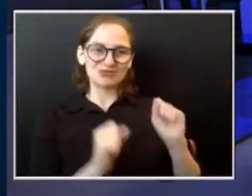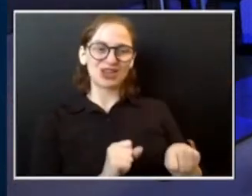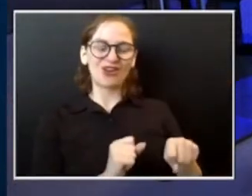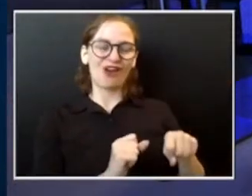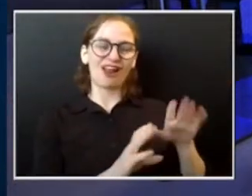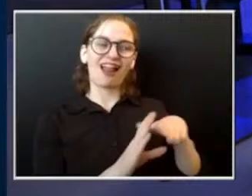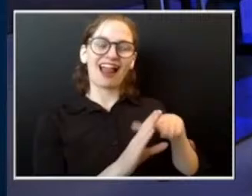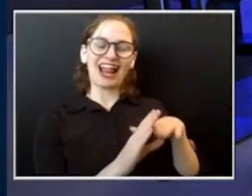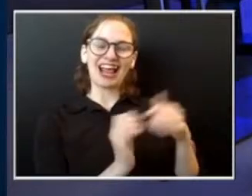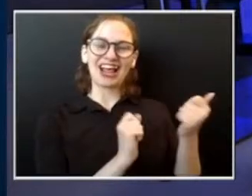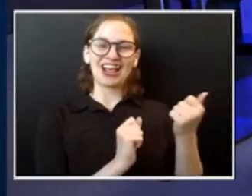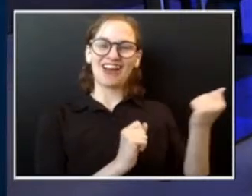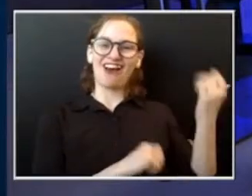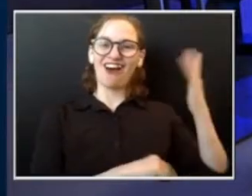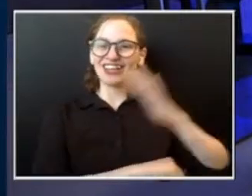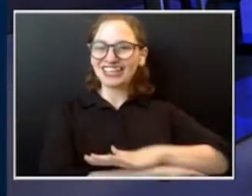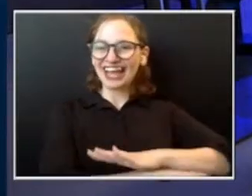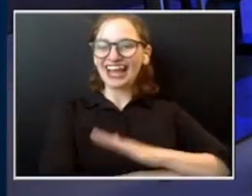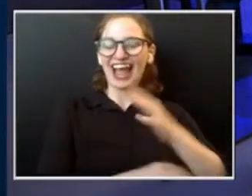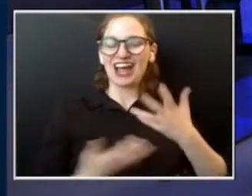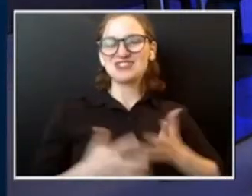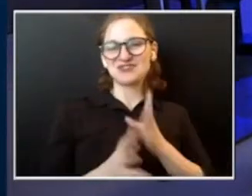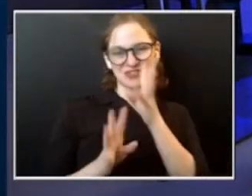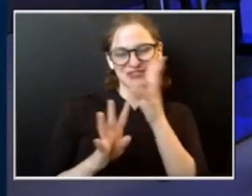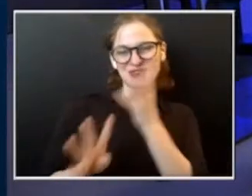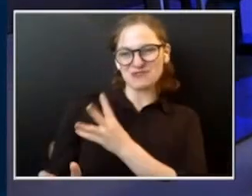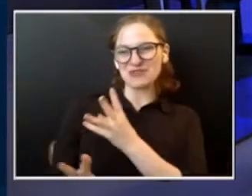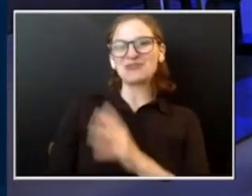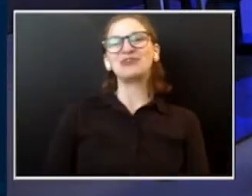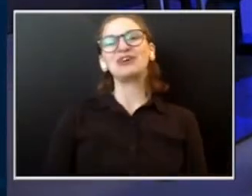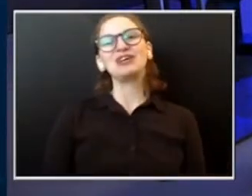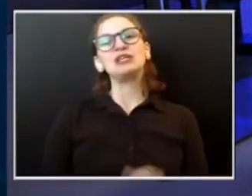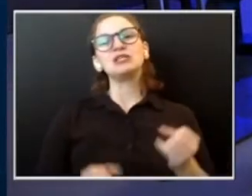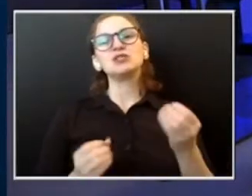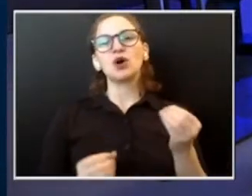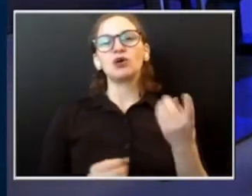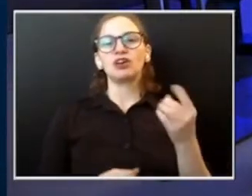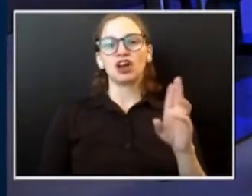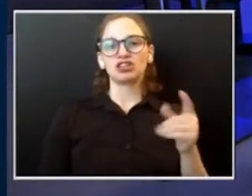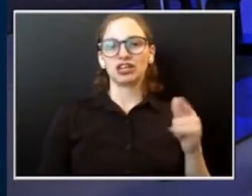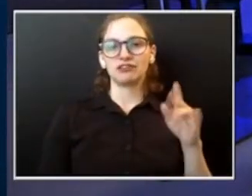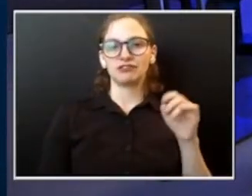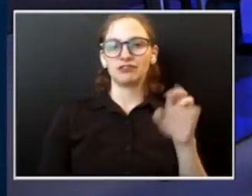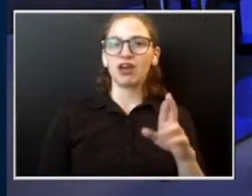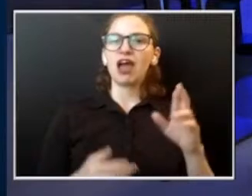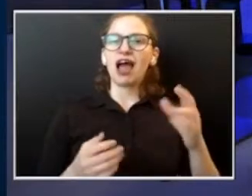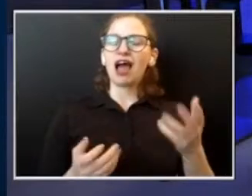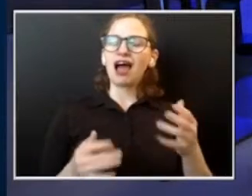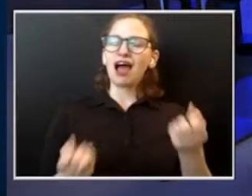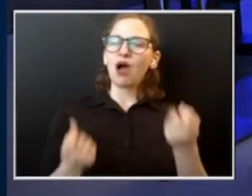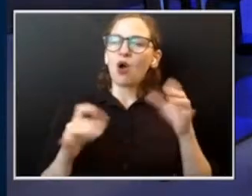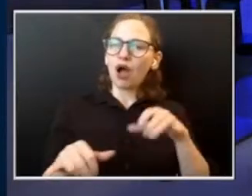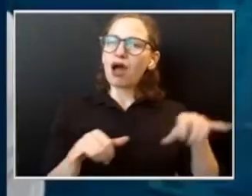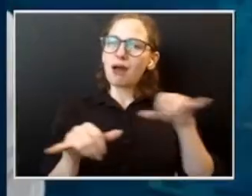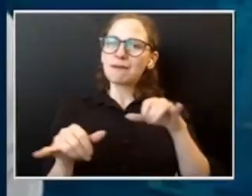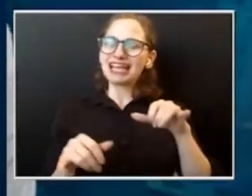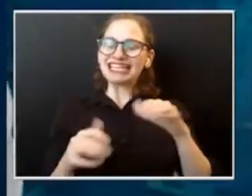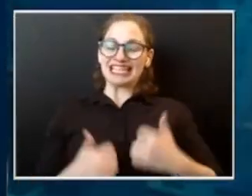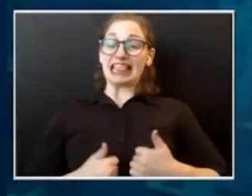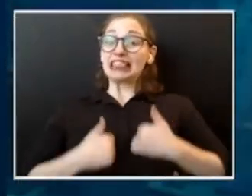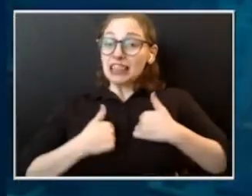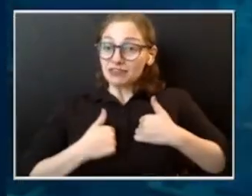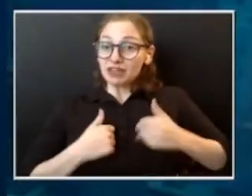know. Yeah. So, Dr. Kimber, how common are these whole living kidney donor things? Let's talk a little bit about that. You know, we feel like it's